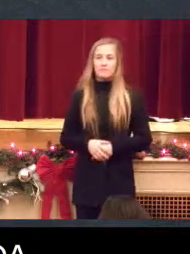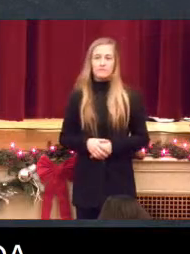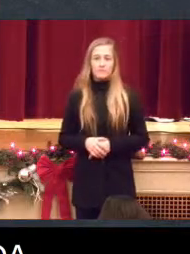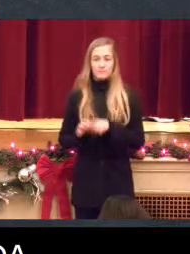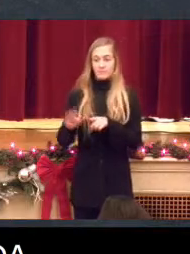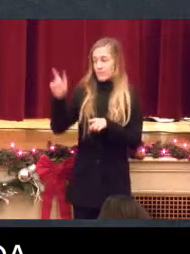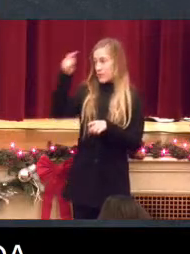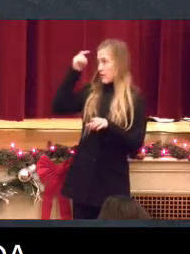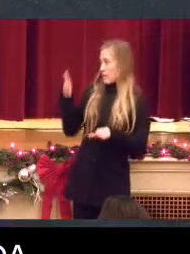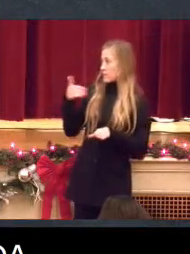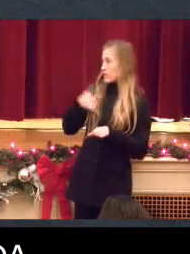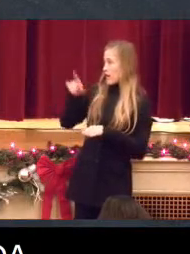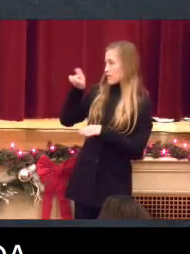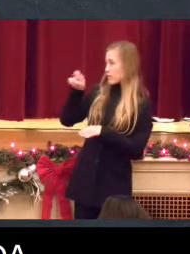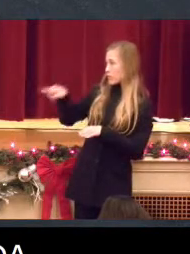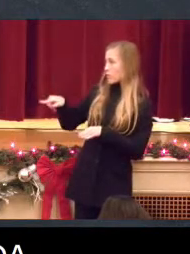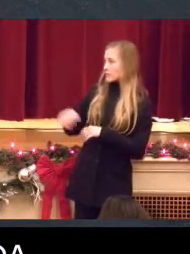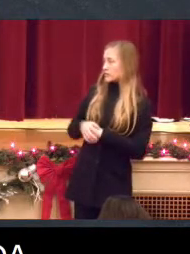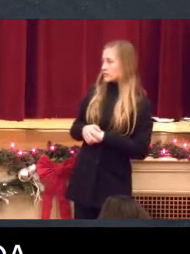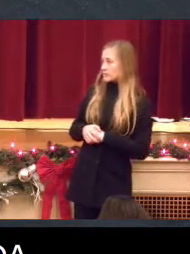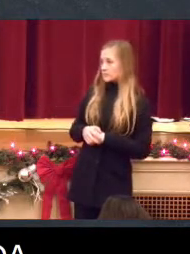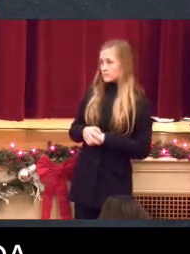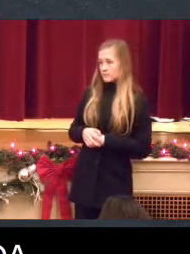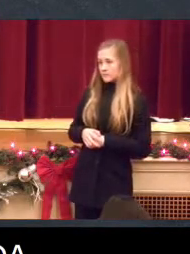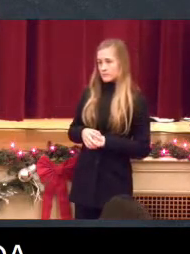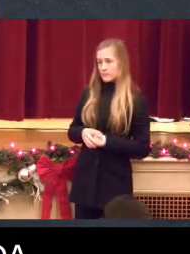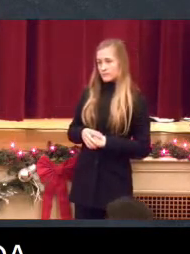Governor, we do have a question.